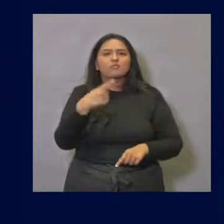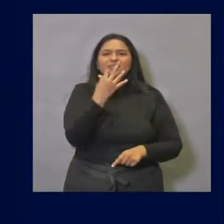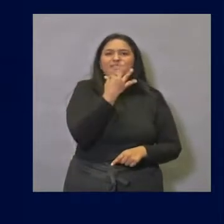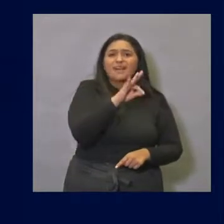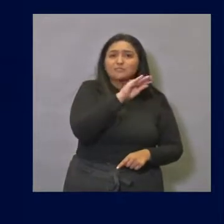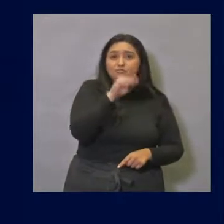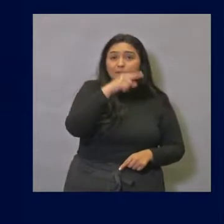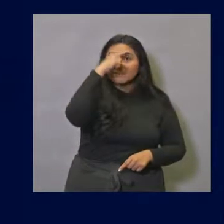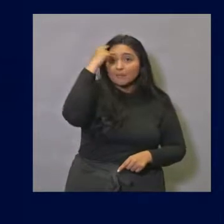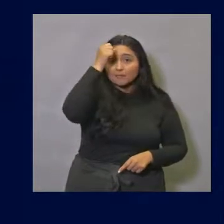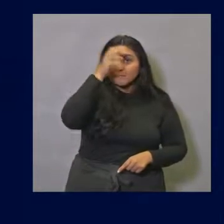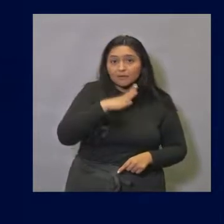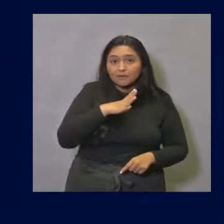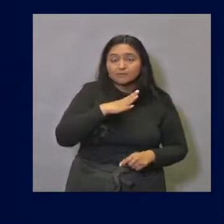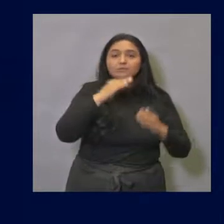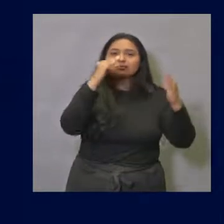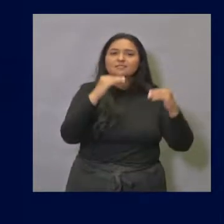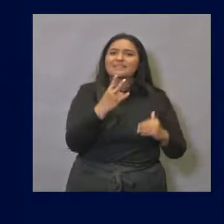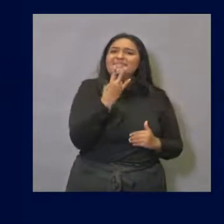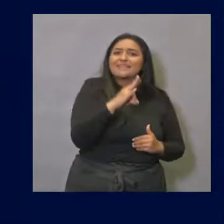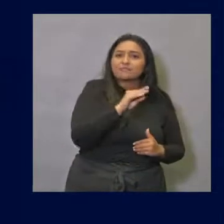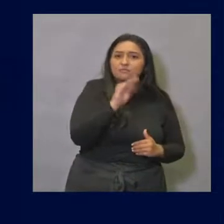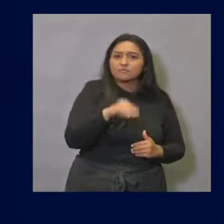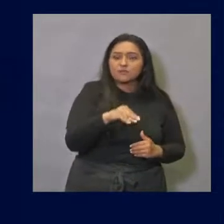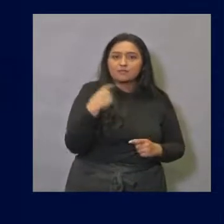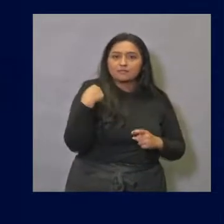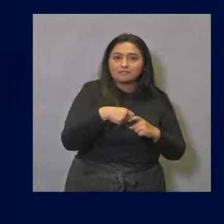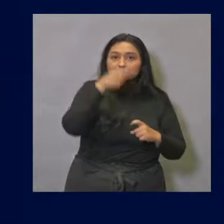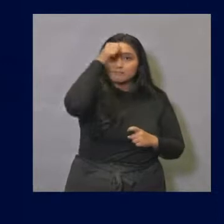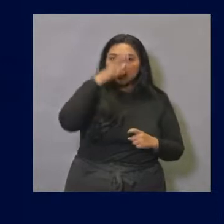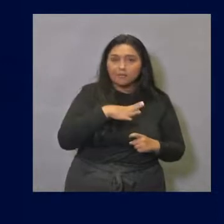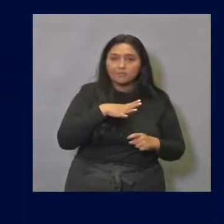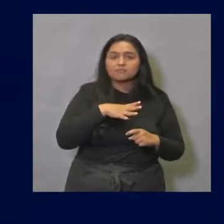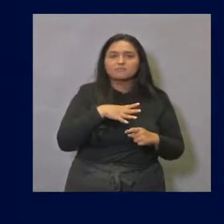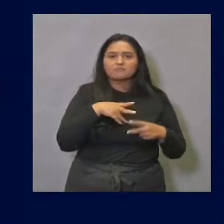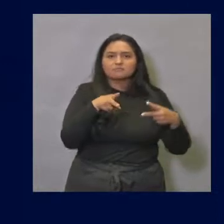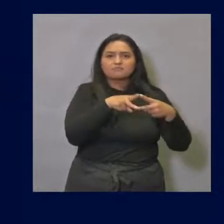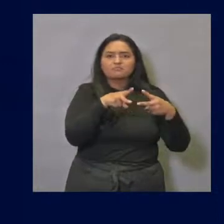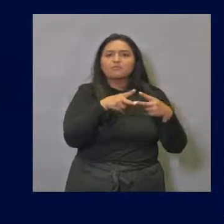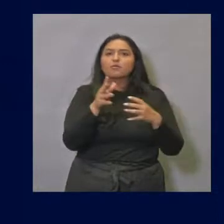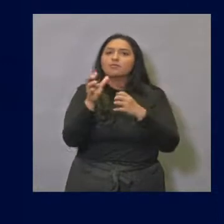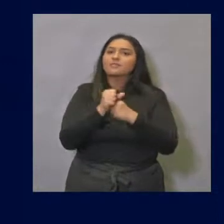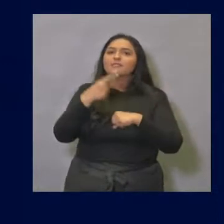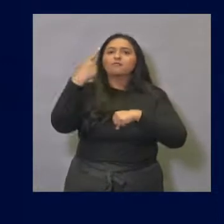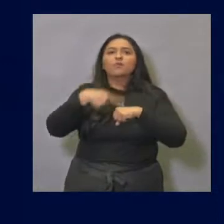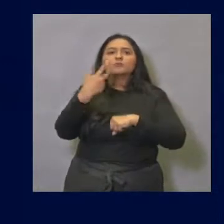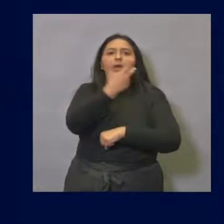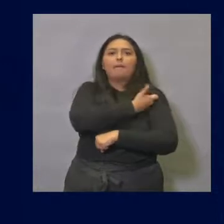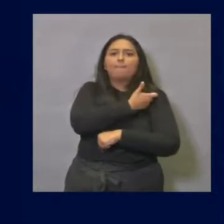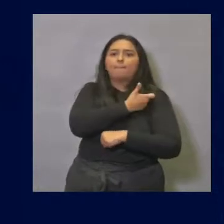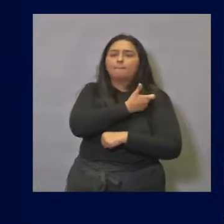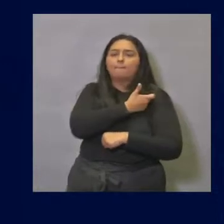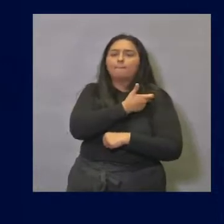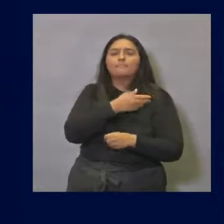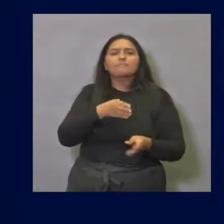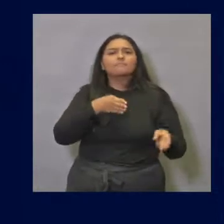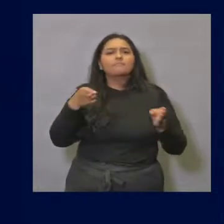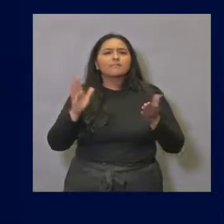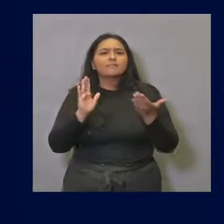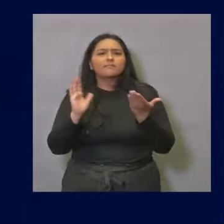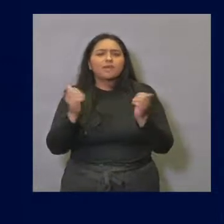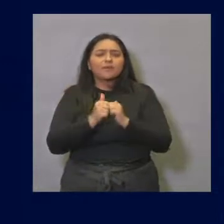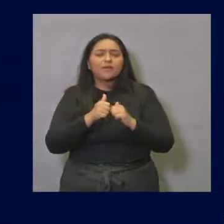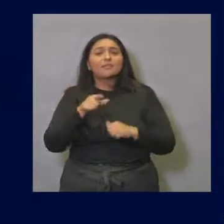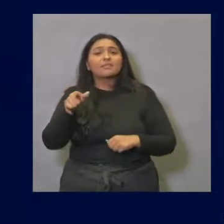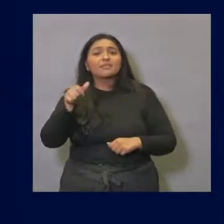and 17% of Latino males received at least 1 dose of the vaccine, compared to 35% of Asian males